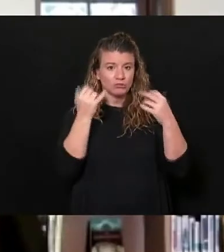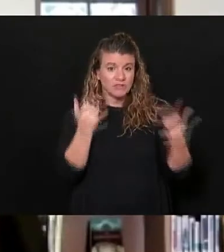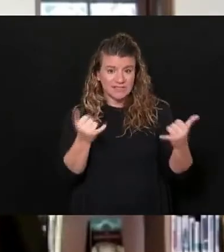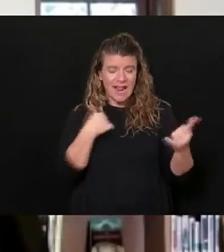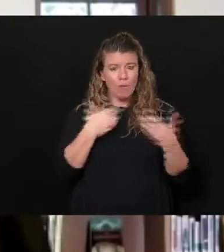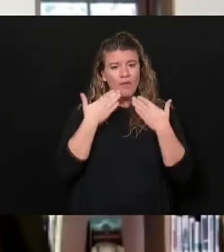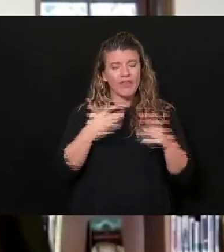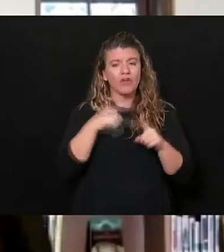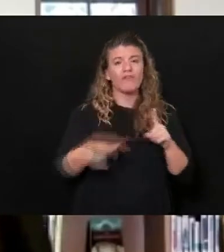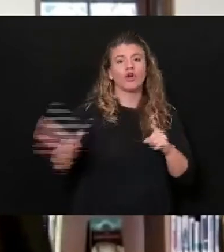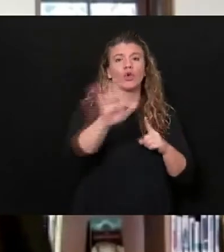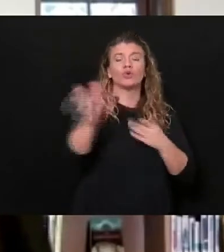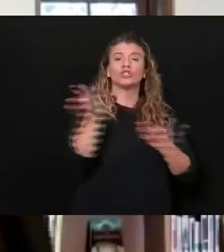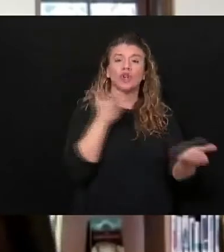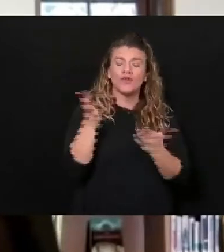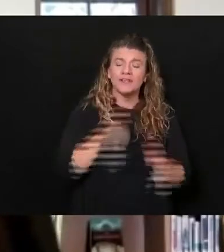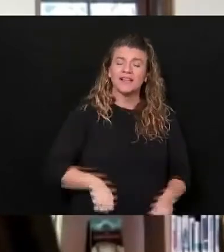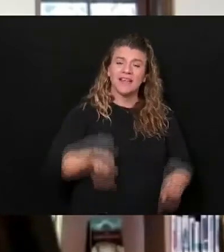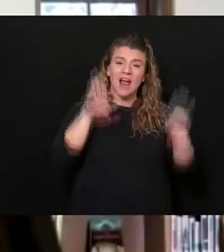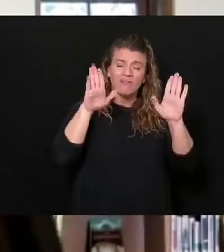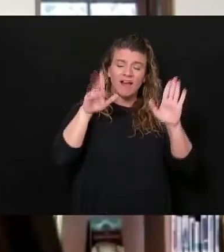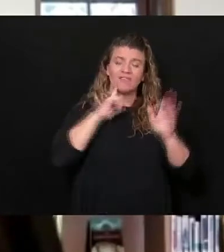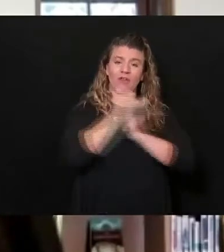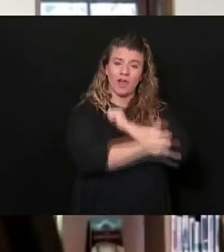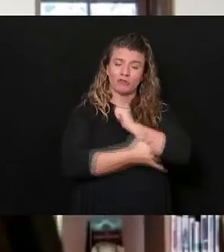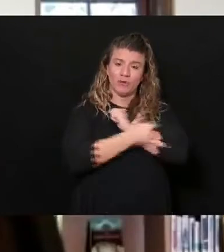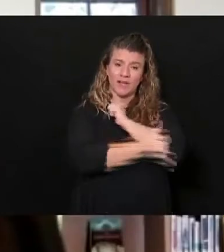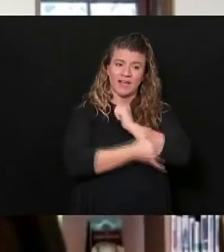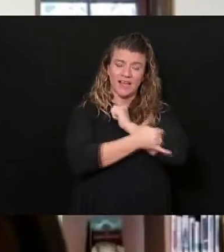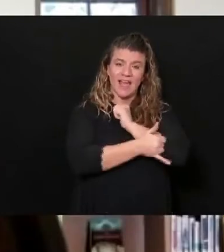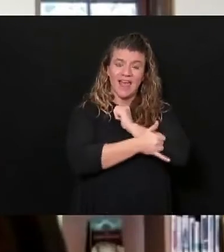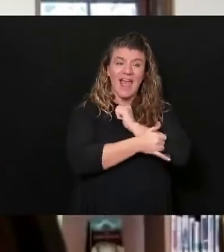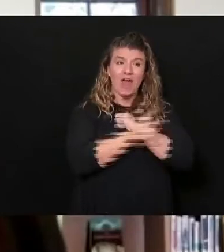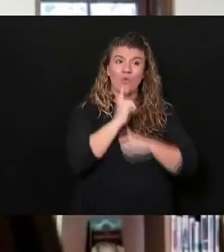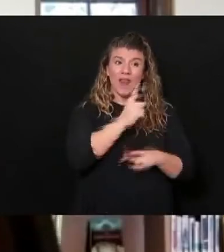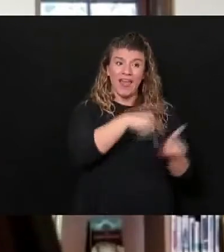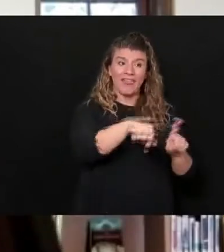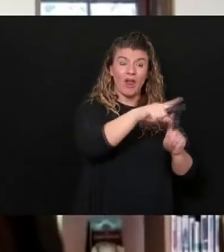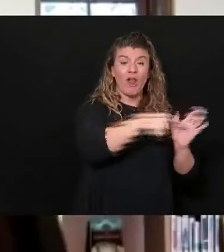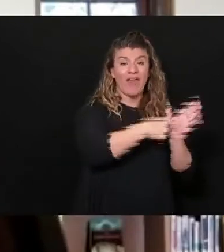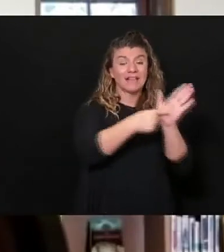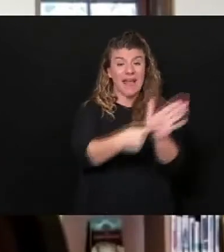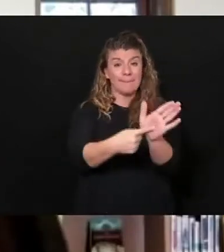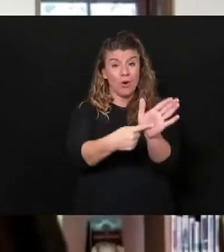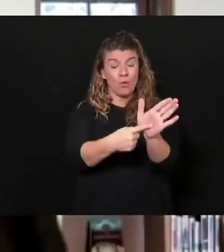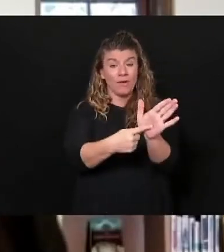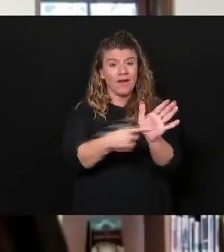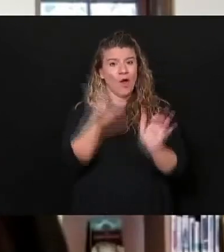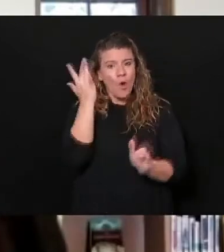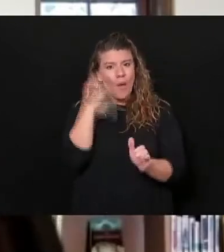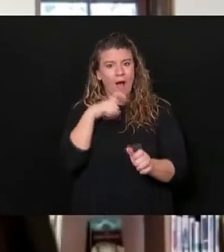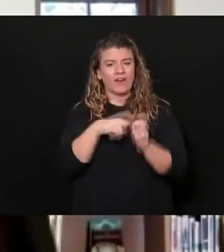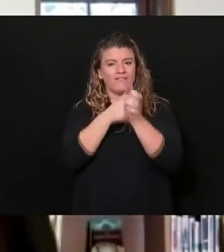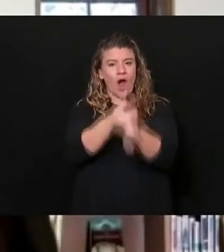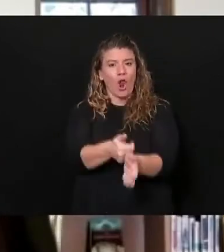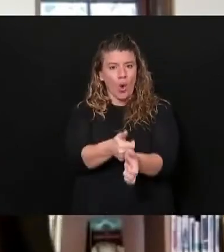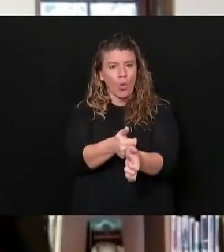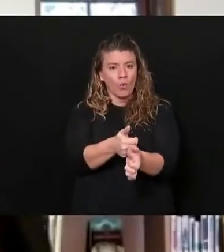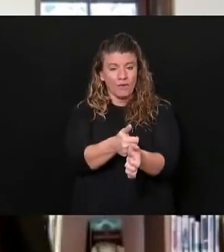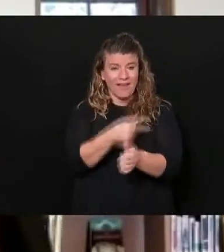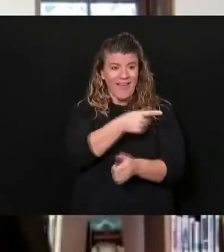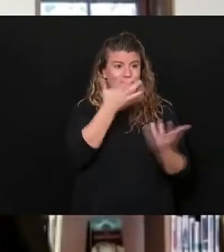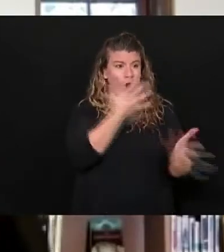the service and the sacrifice for our country. And they are the example that we do need to follow for the services that they